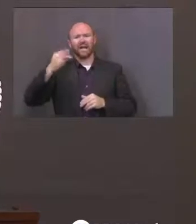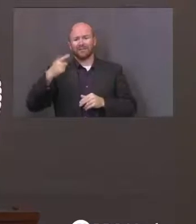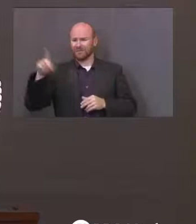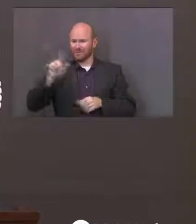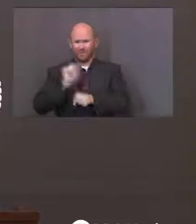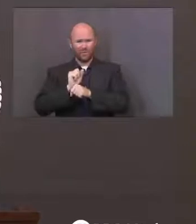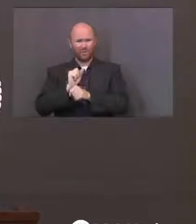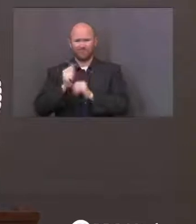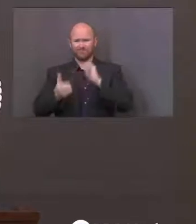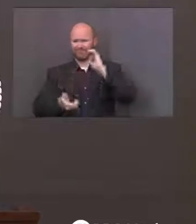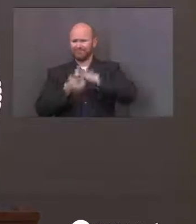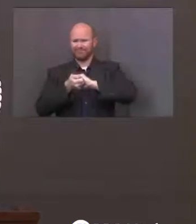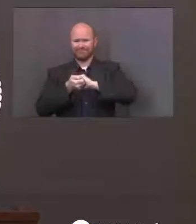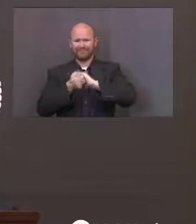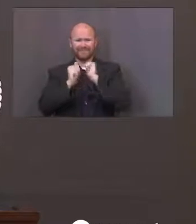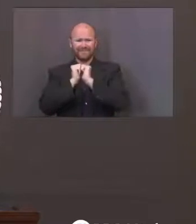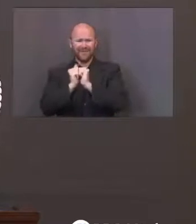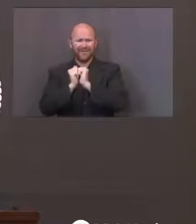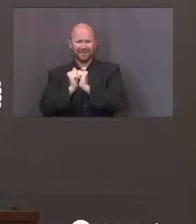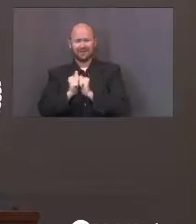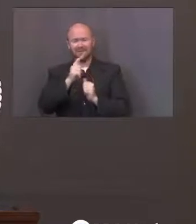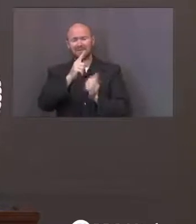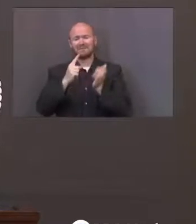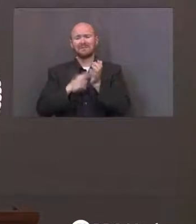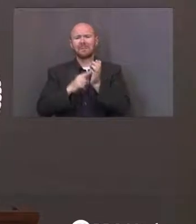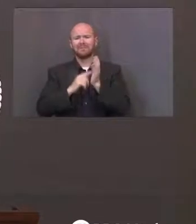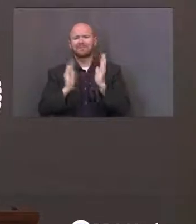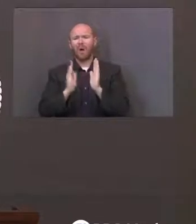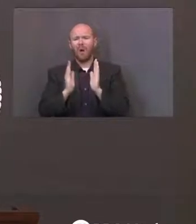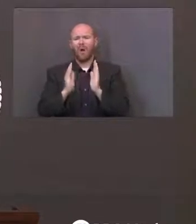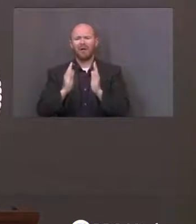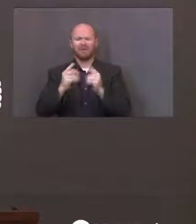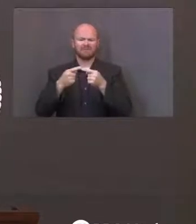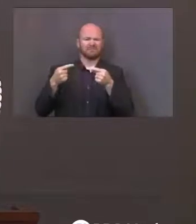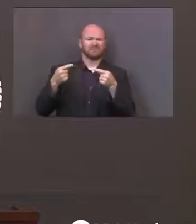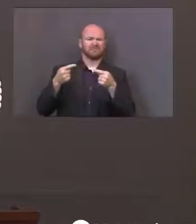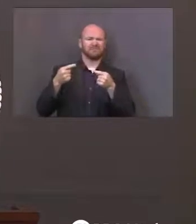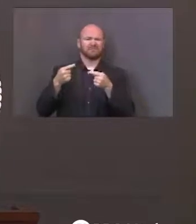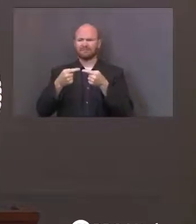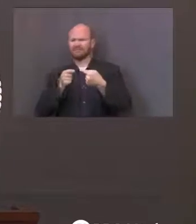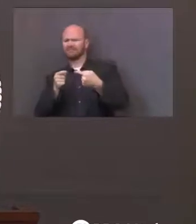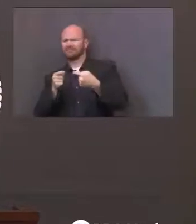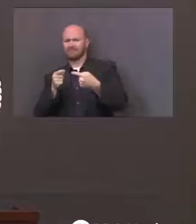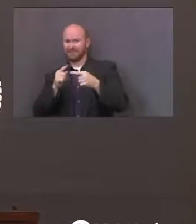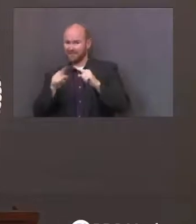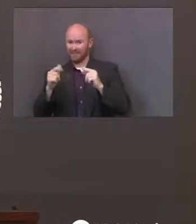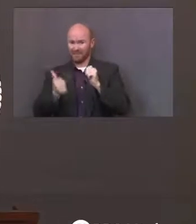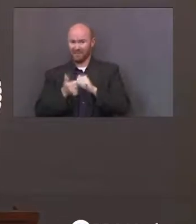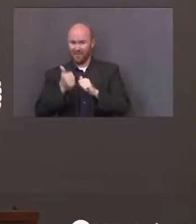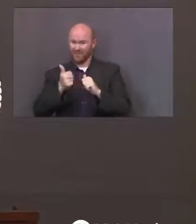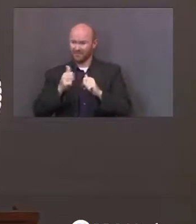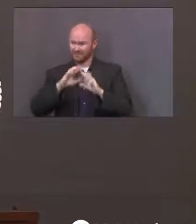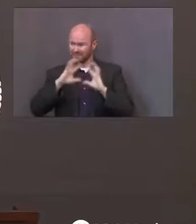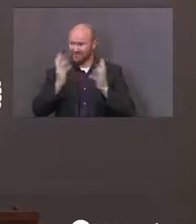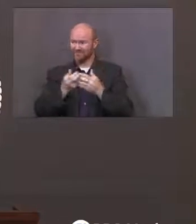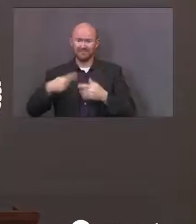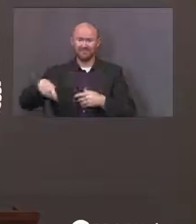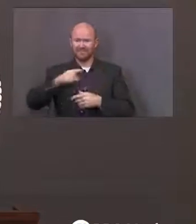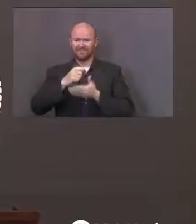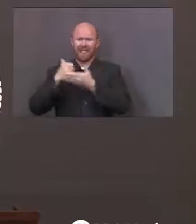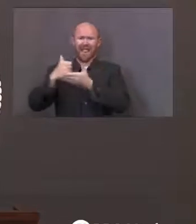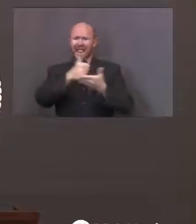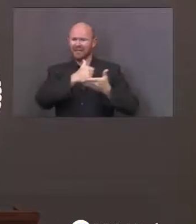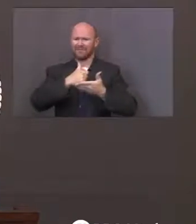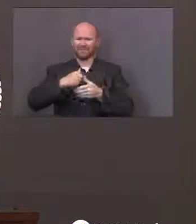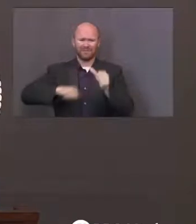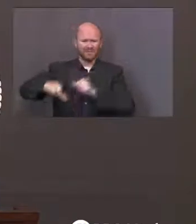everything. We do have some small disagreements, but it's been a joy to work with the legislature. We appreciate the good work of them in helping us get through this. So thanks to